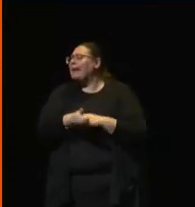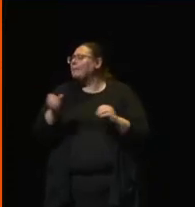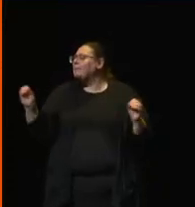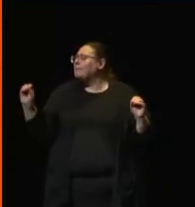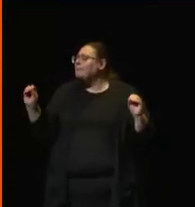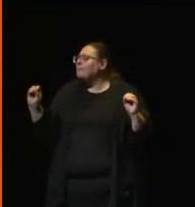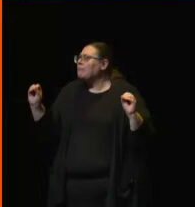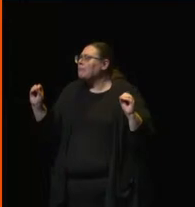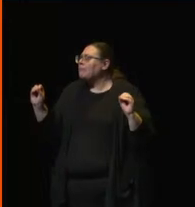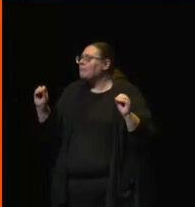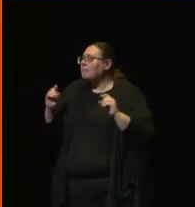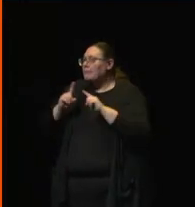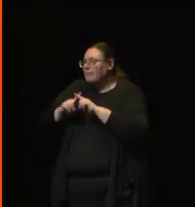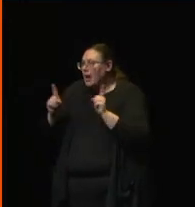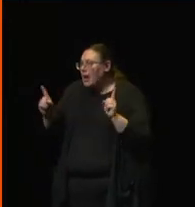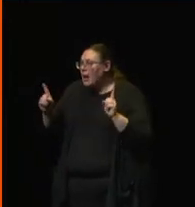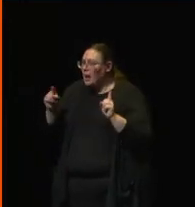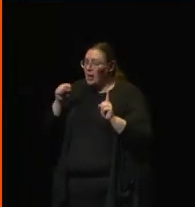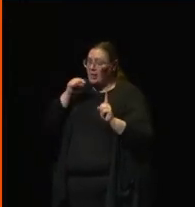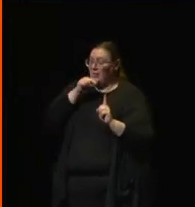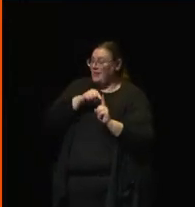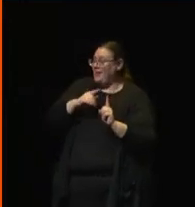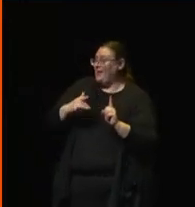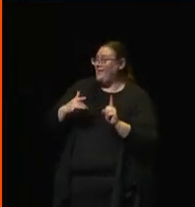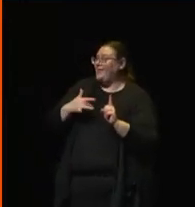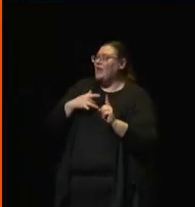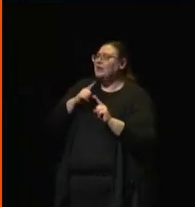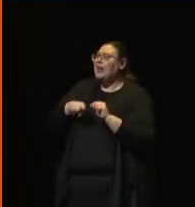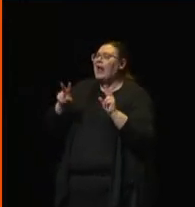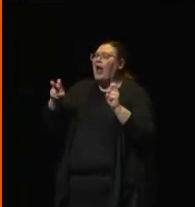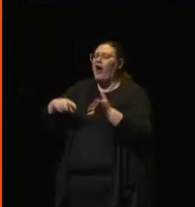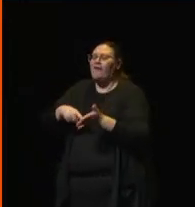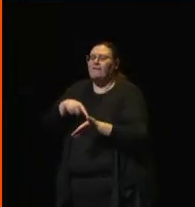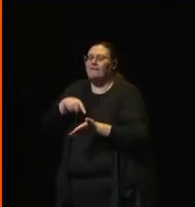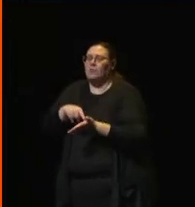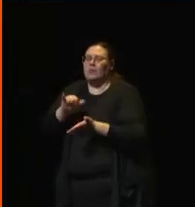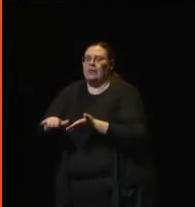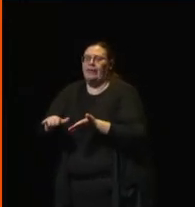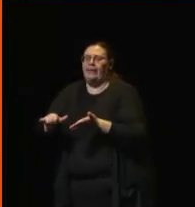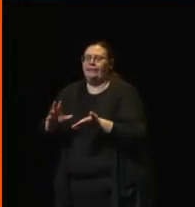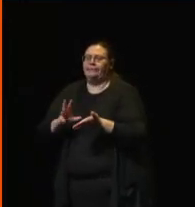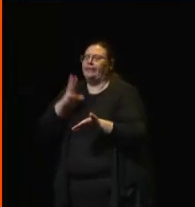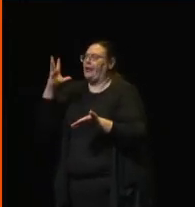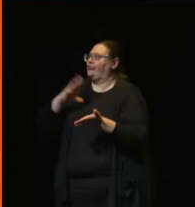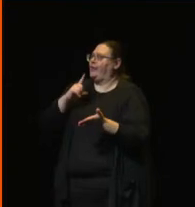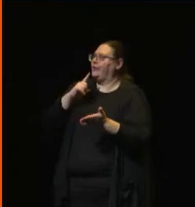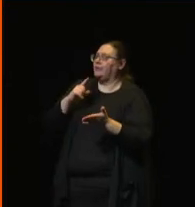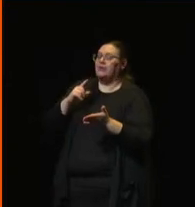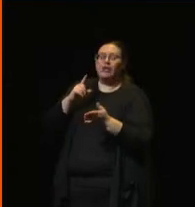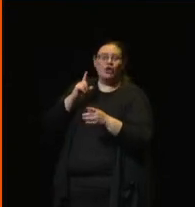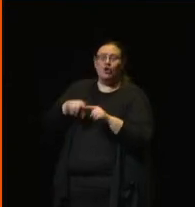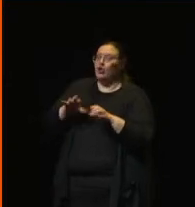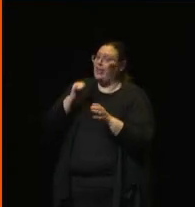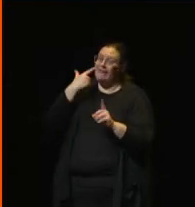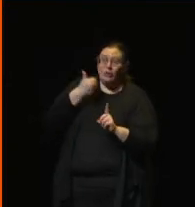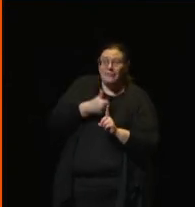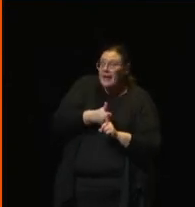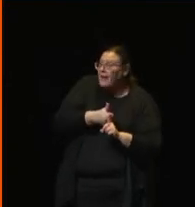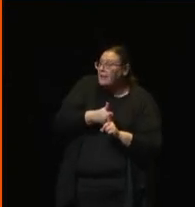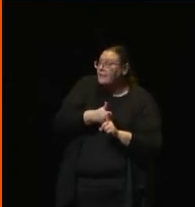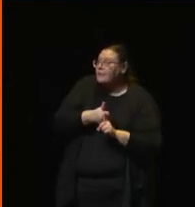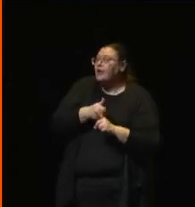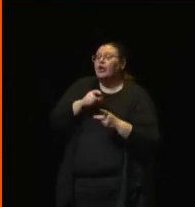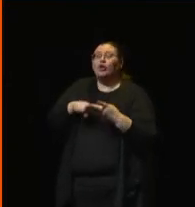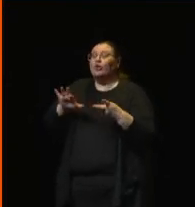But he believed that wasn't a luxury he could afford. Not for himself, not for his